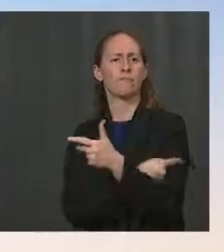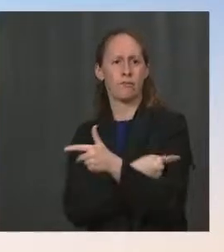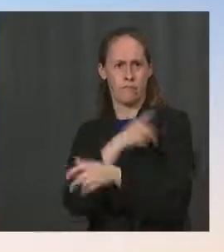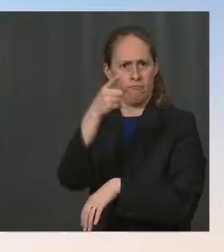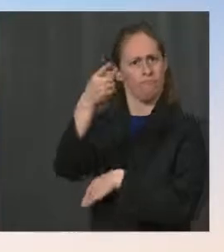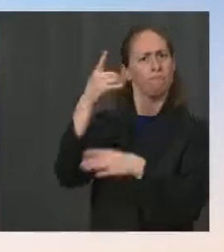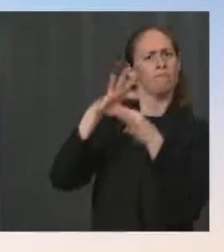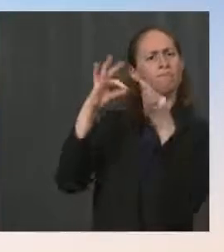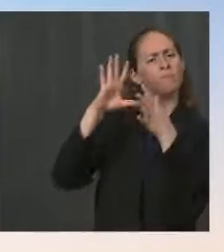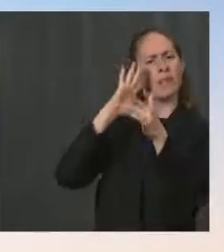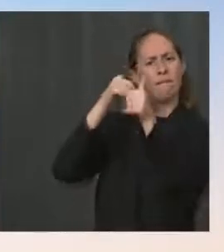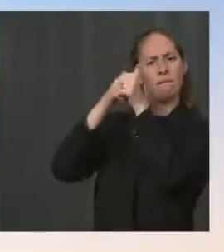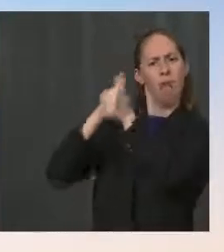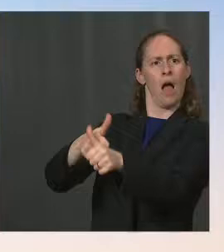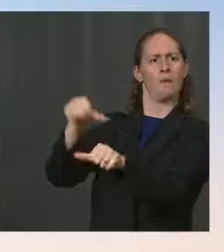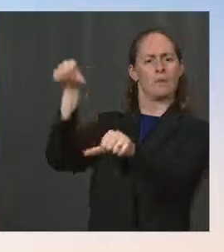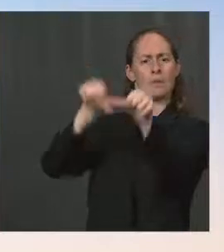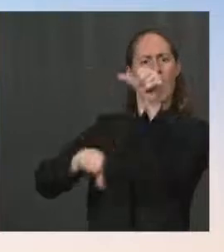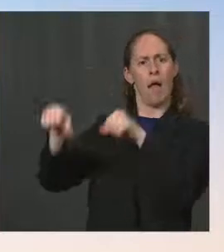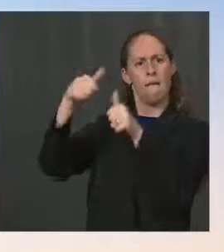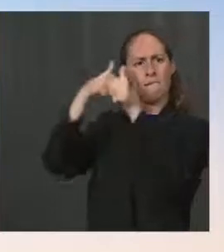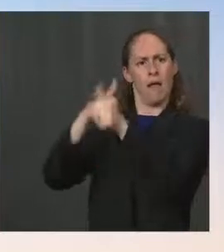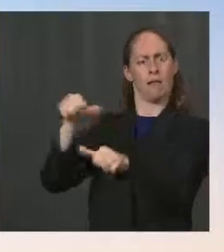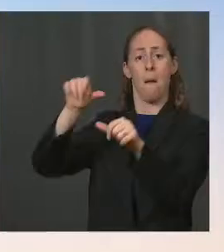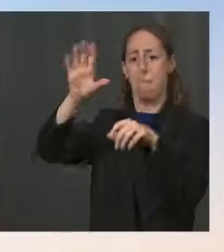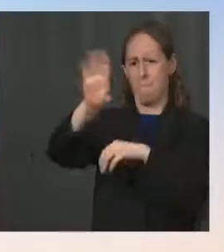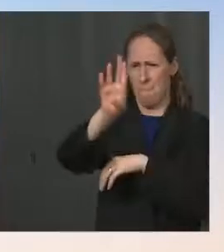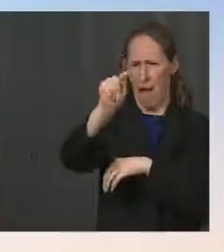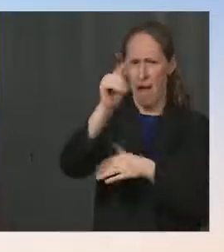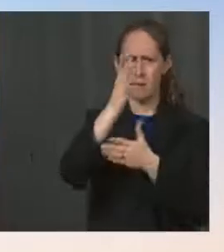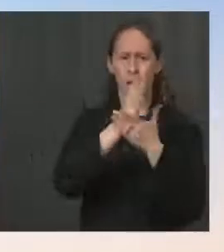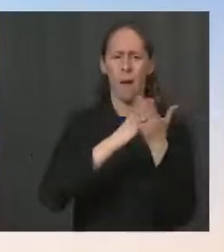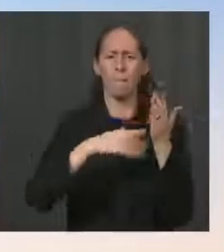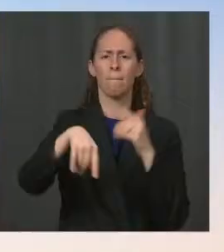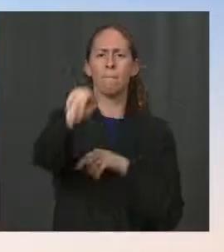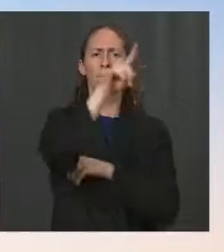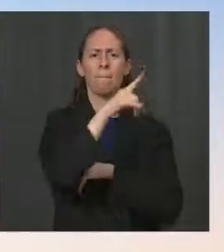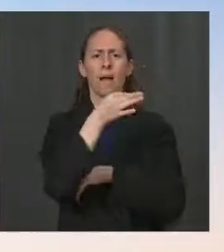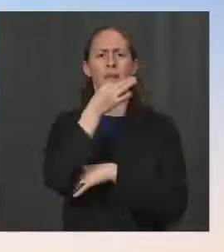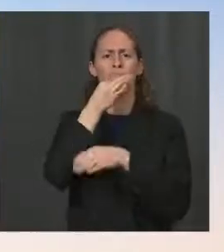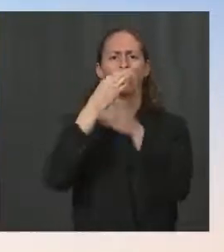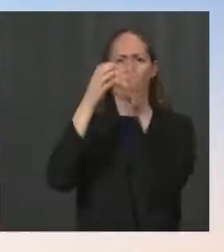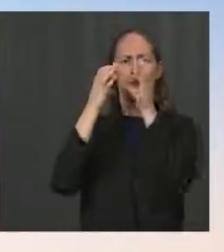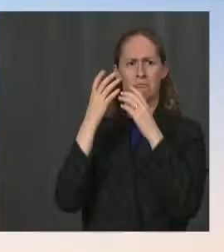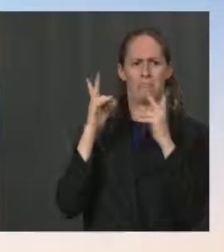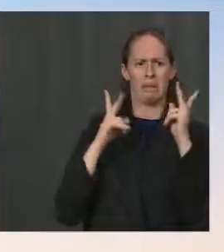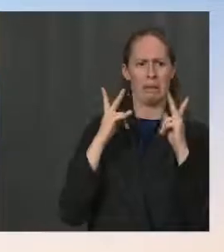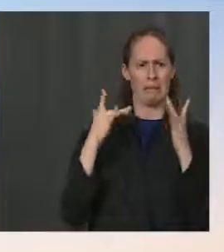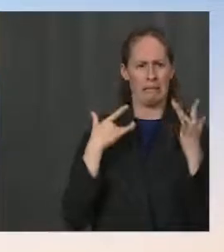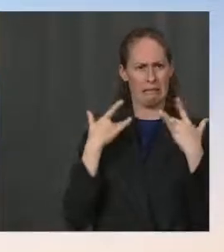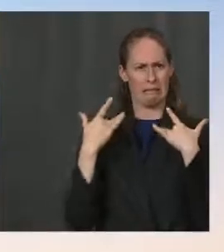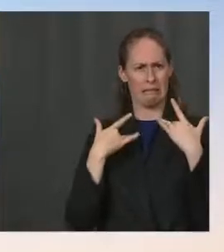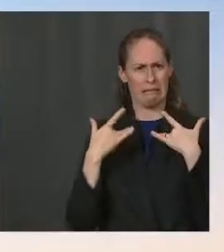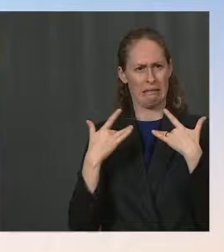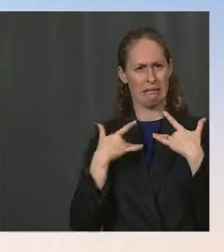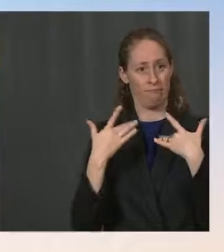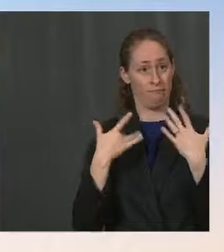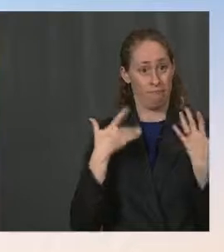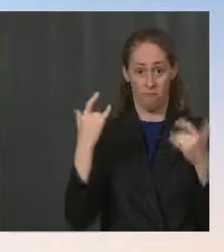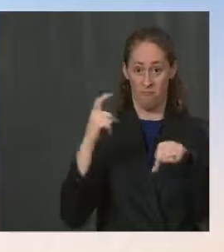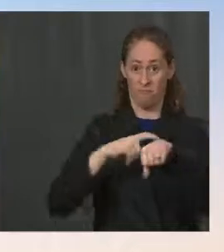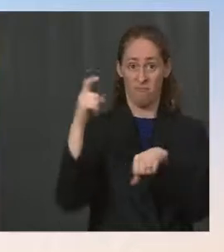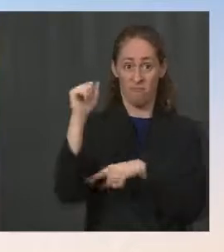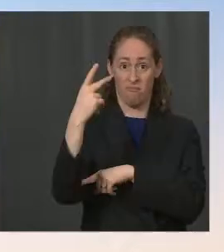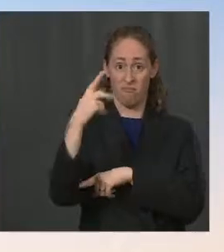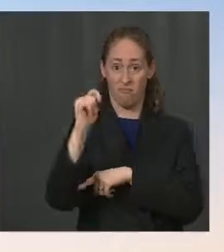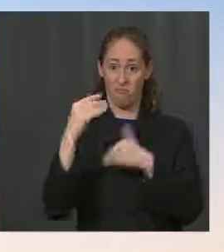some experts have expressed some concern. The decision to make boosters widely available this September is a bit premature, and that it